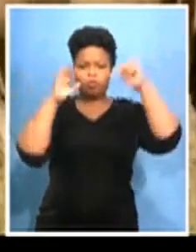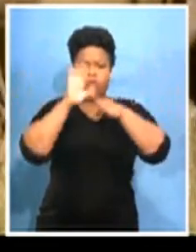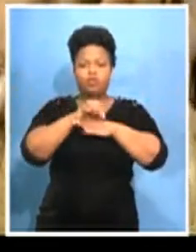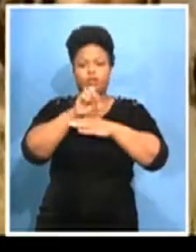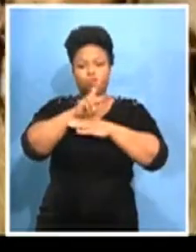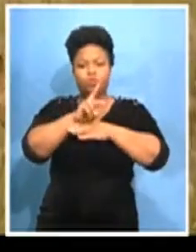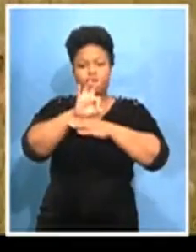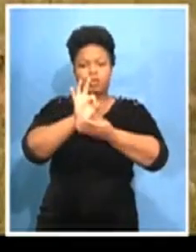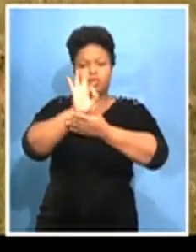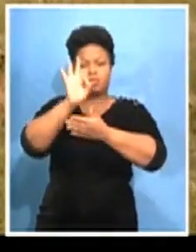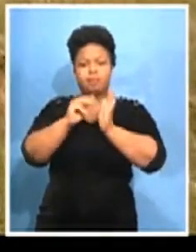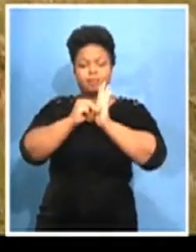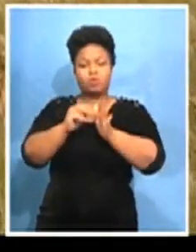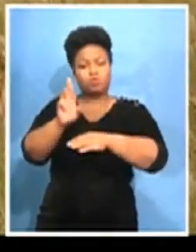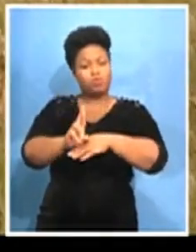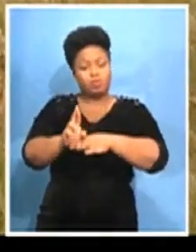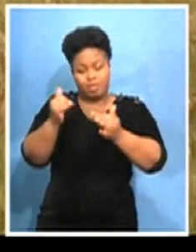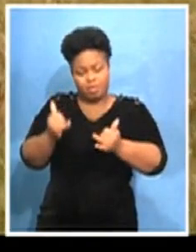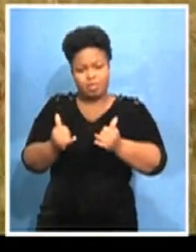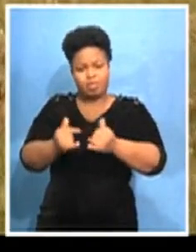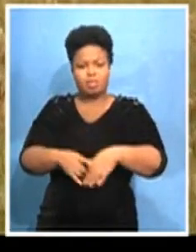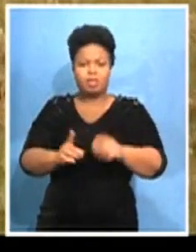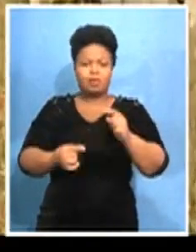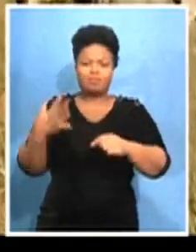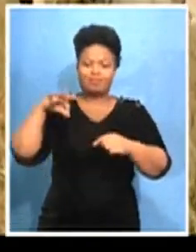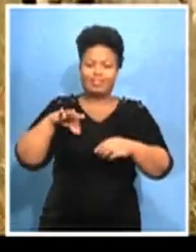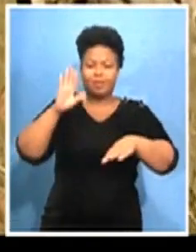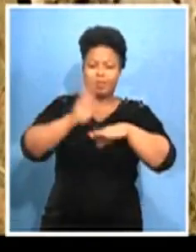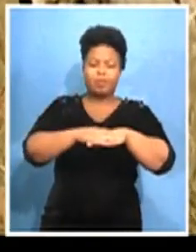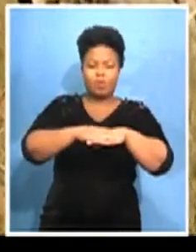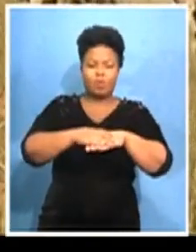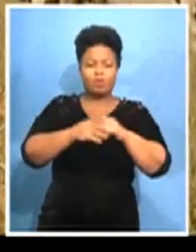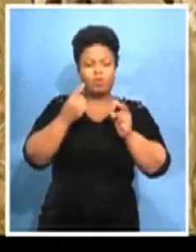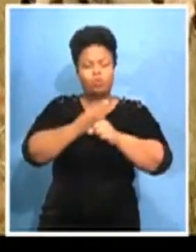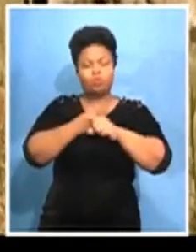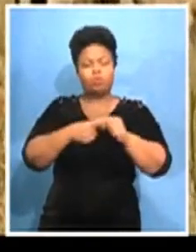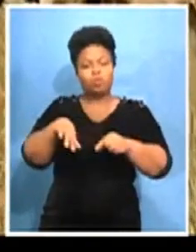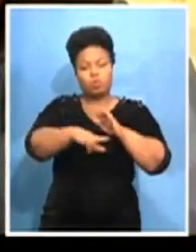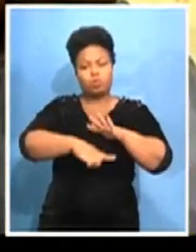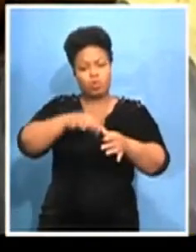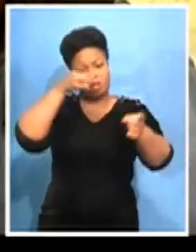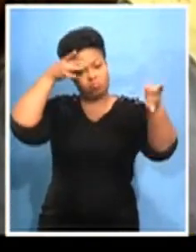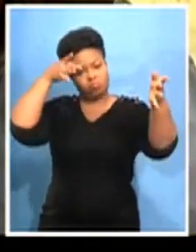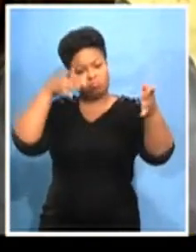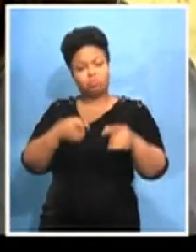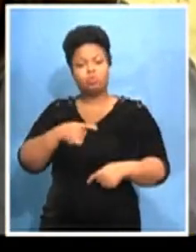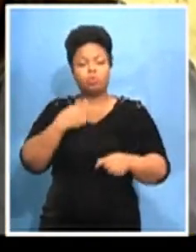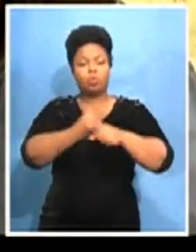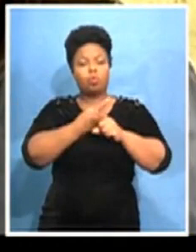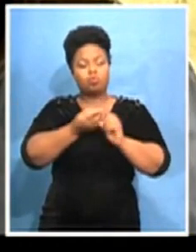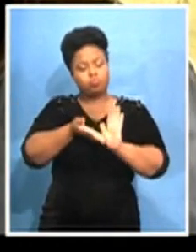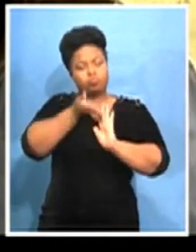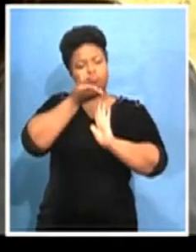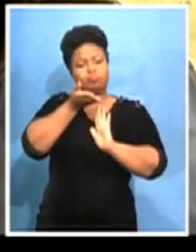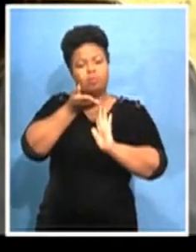top dollar game is relegated to local hunters at reduced prices. The foreign client